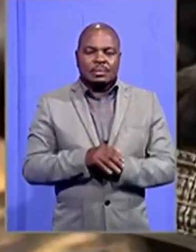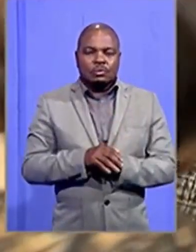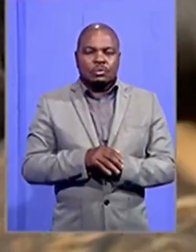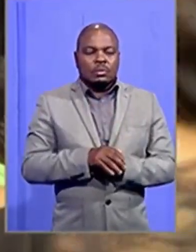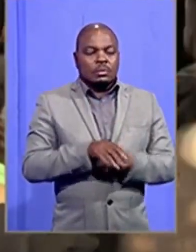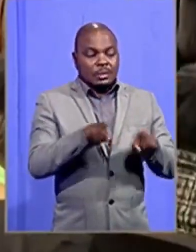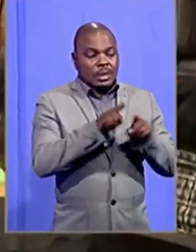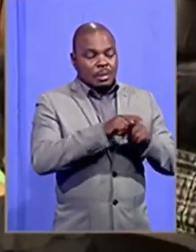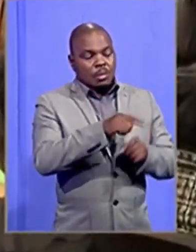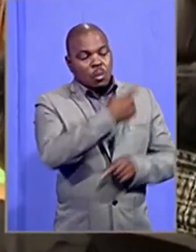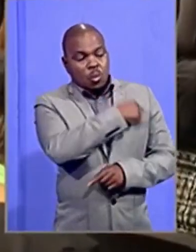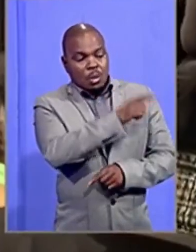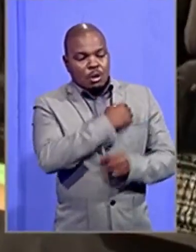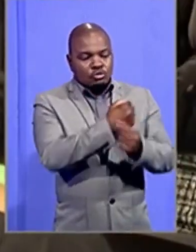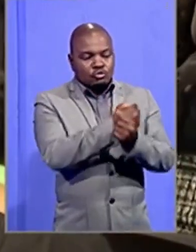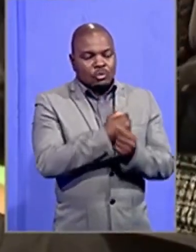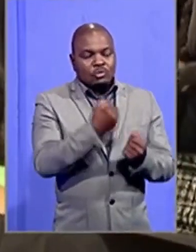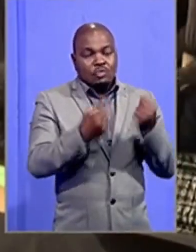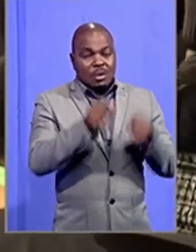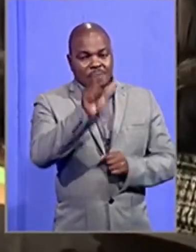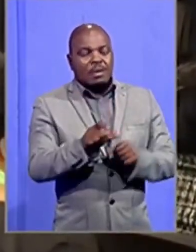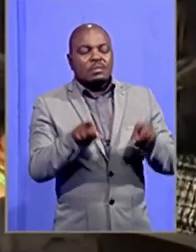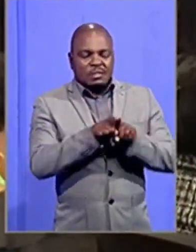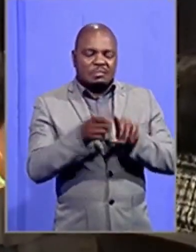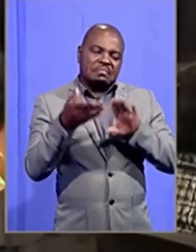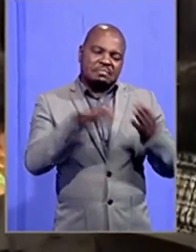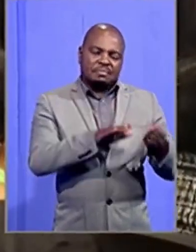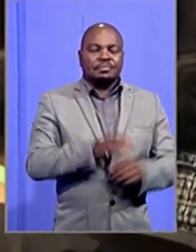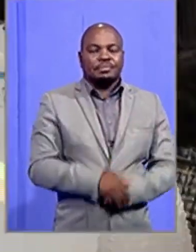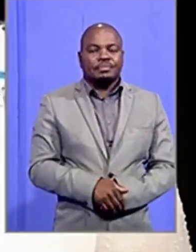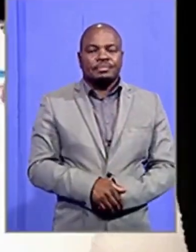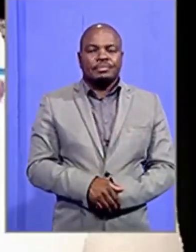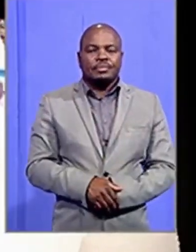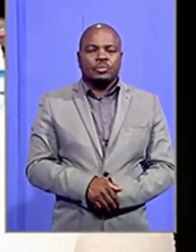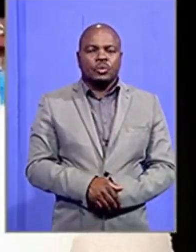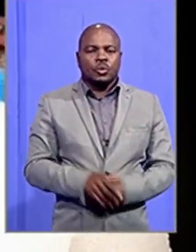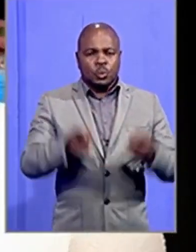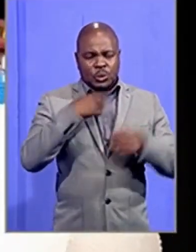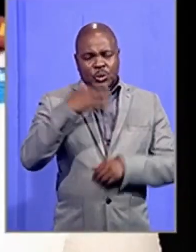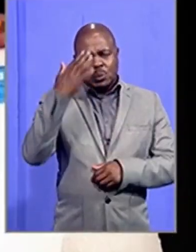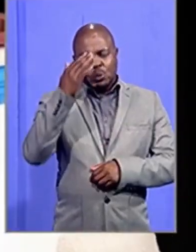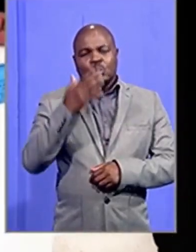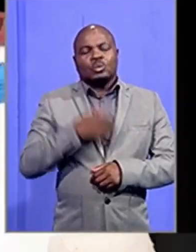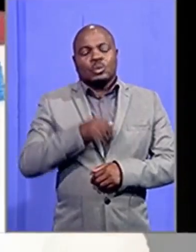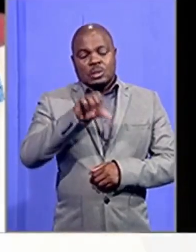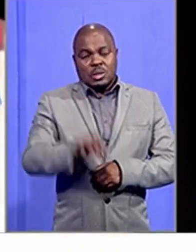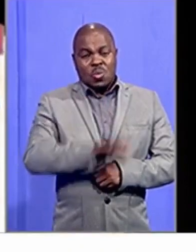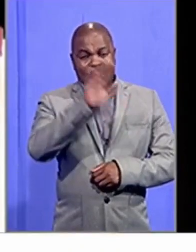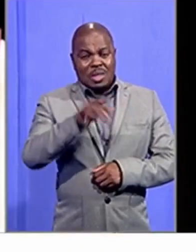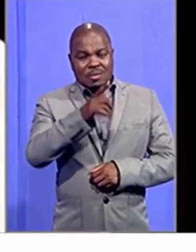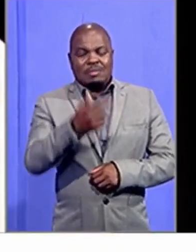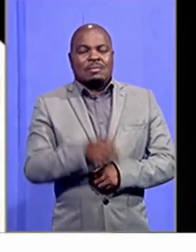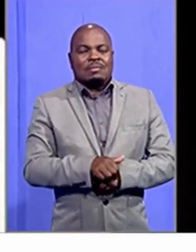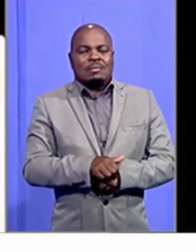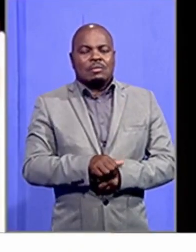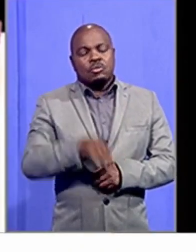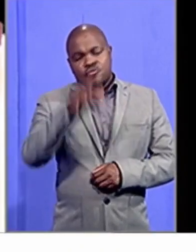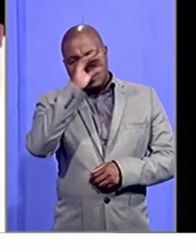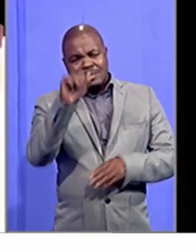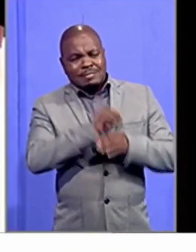wa dirori tsa bookelo le ena o tlhokafetse. We know that there is a drought of training of nurses in South